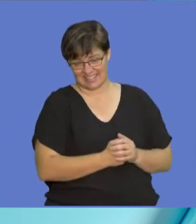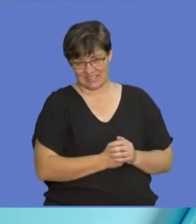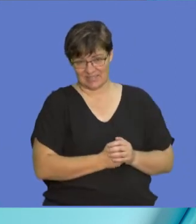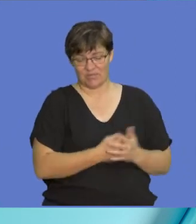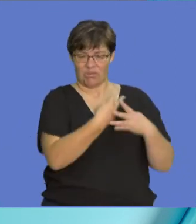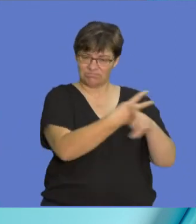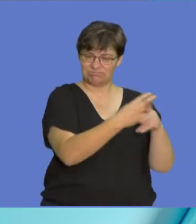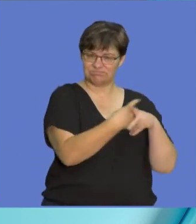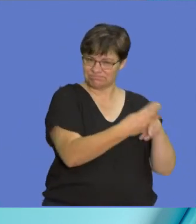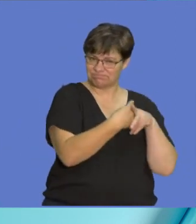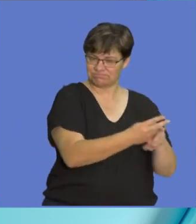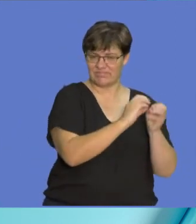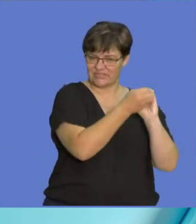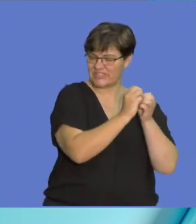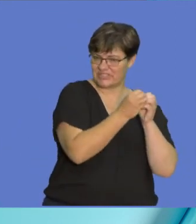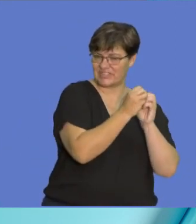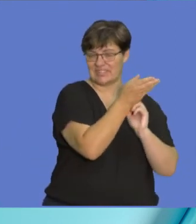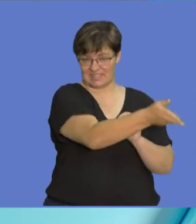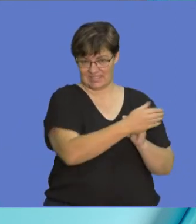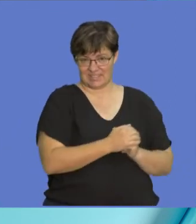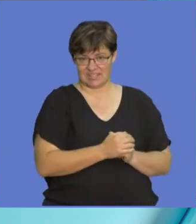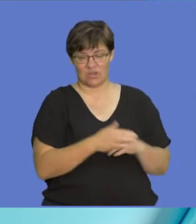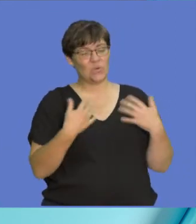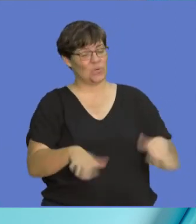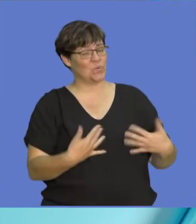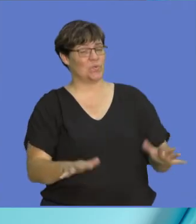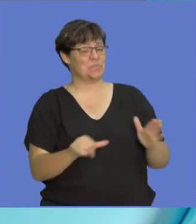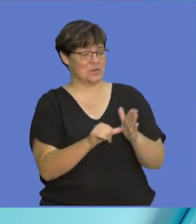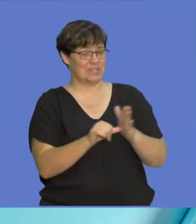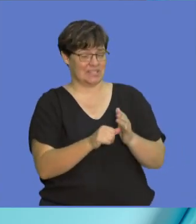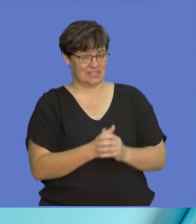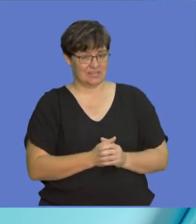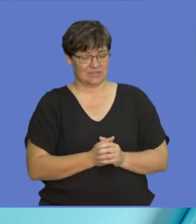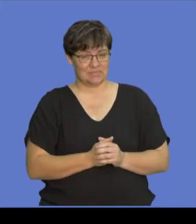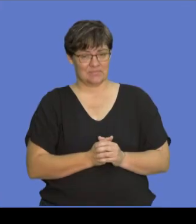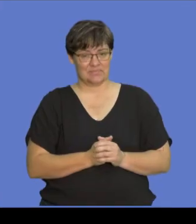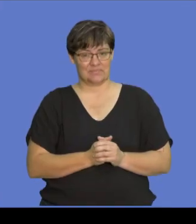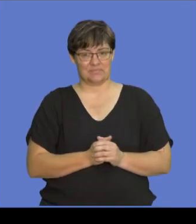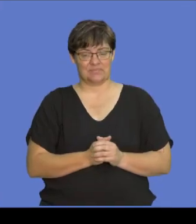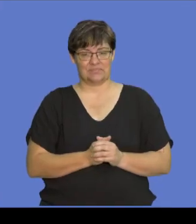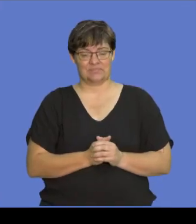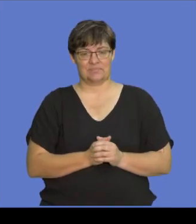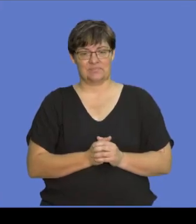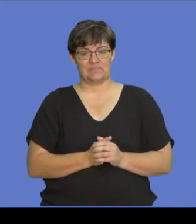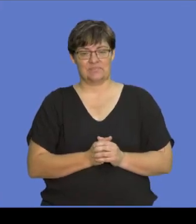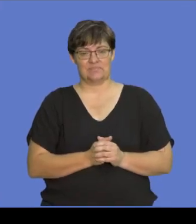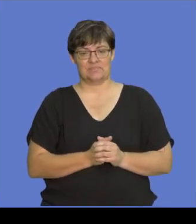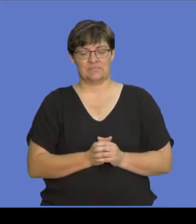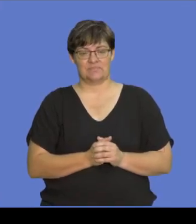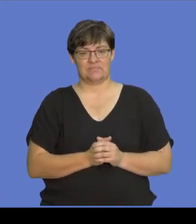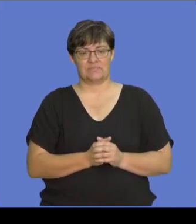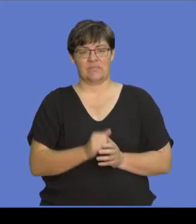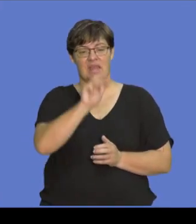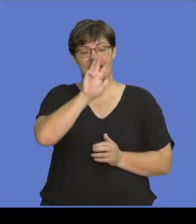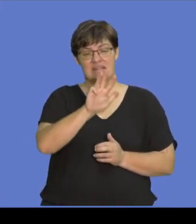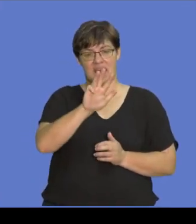production process. Very, very, very important. Right. And that figure was